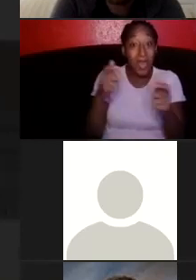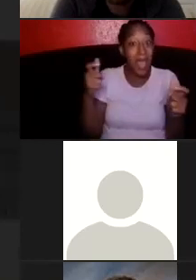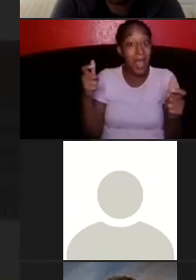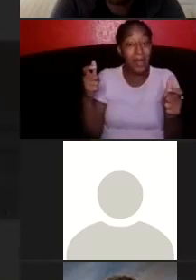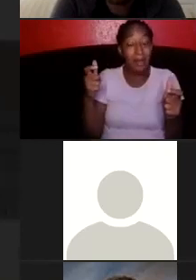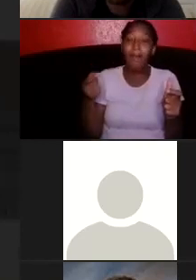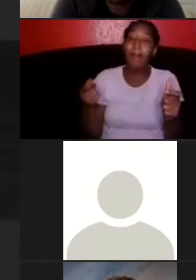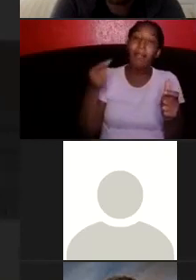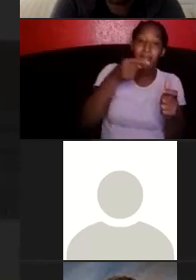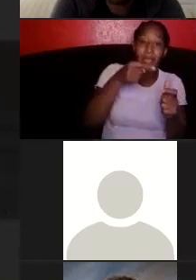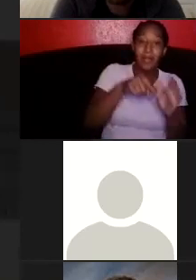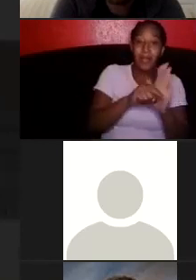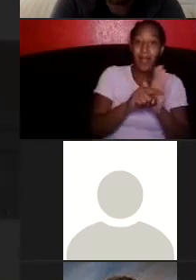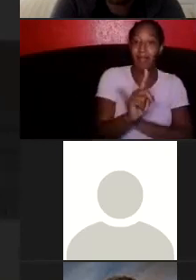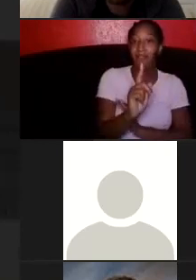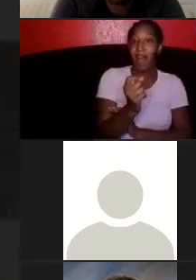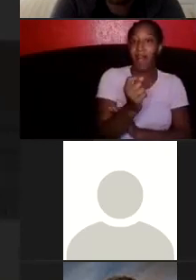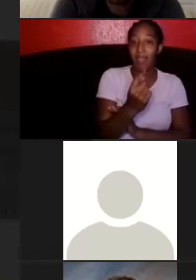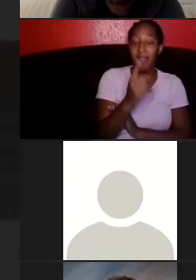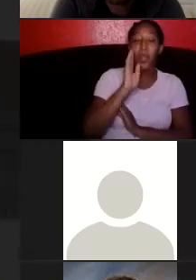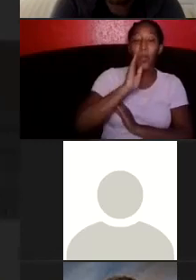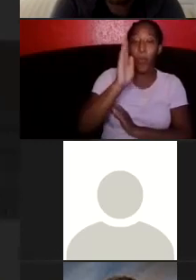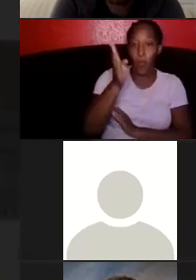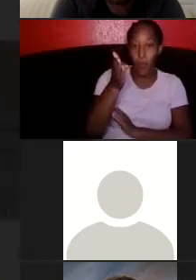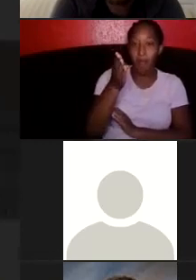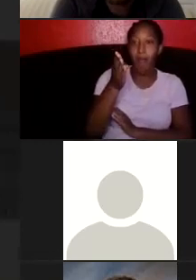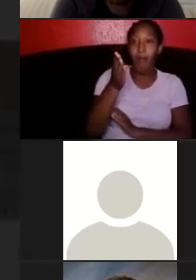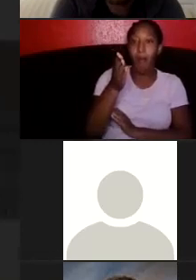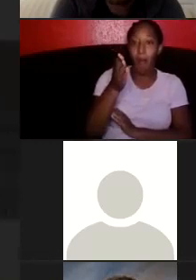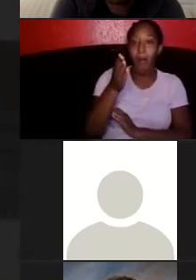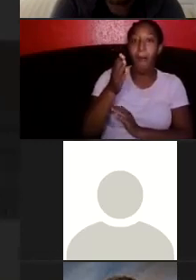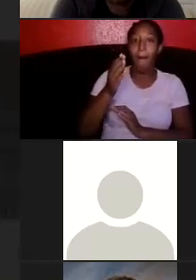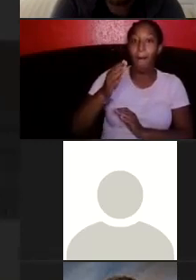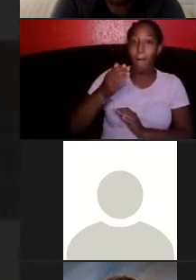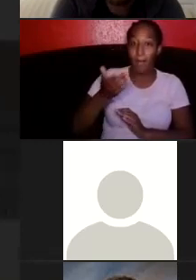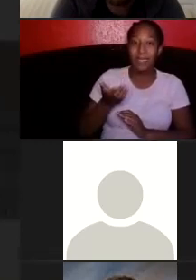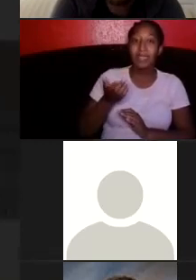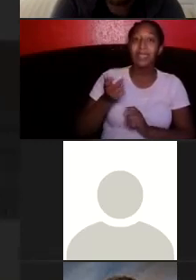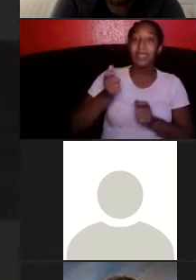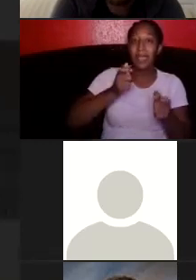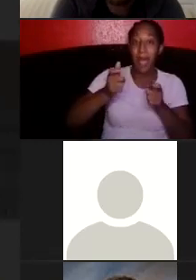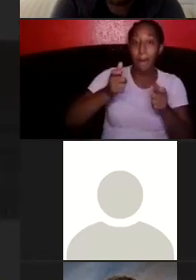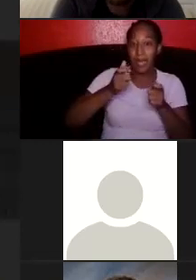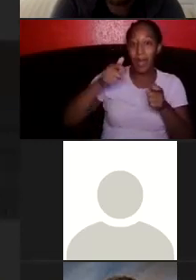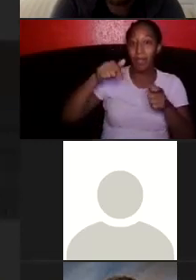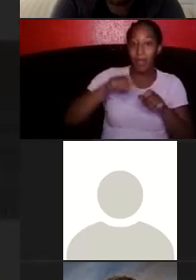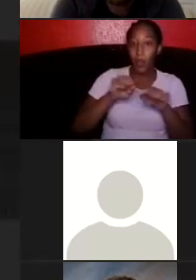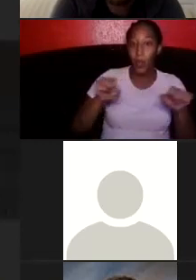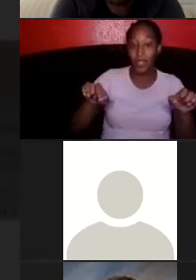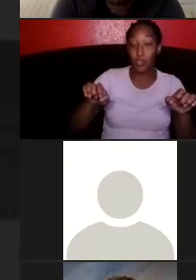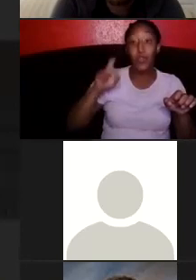So you need a big object like the Earth that has a big exponent to cancel out